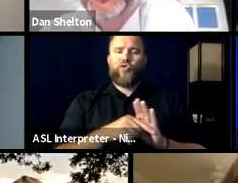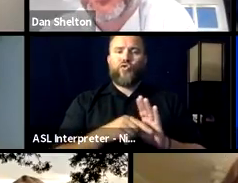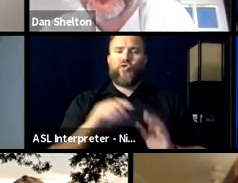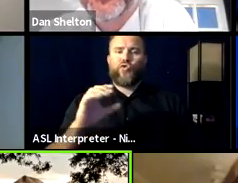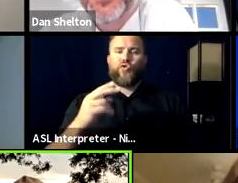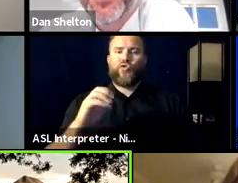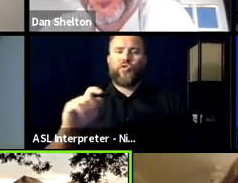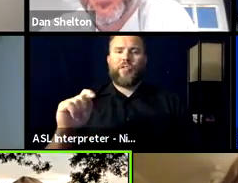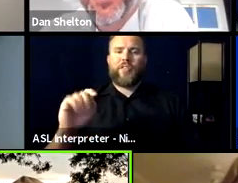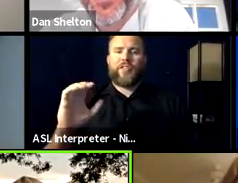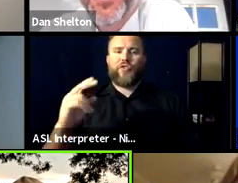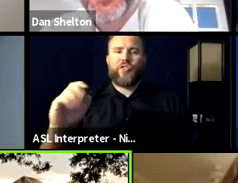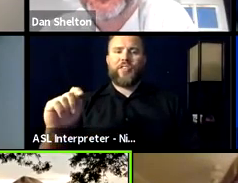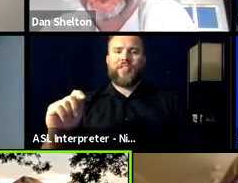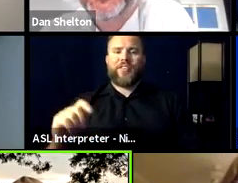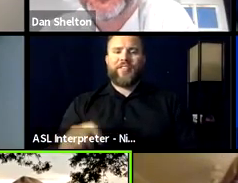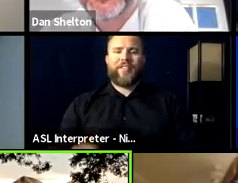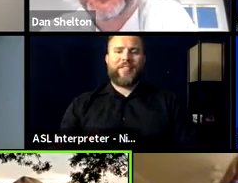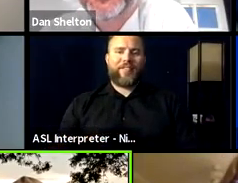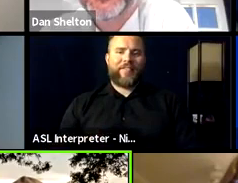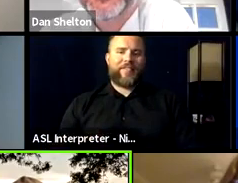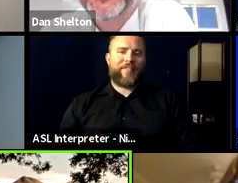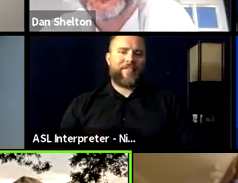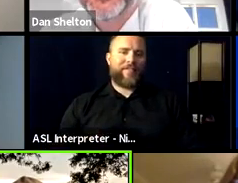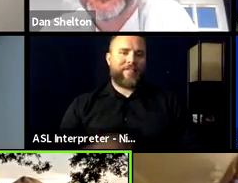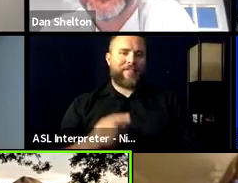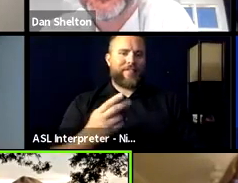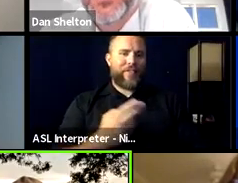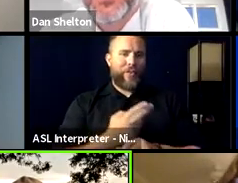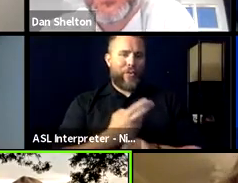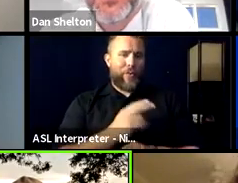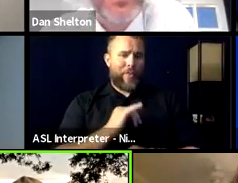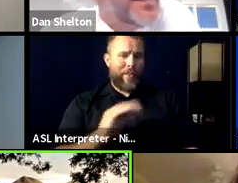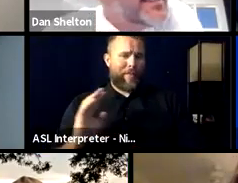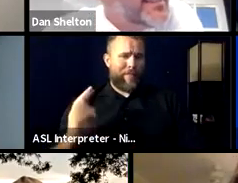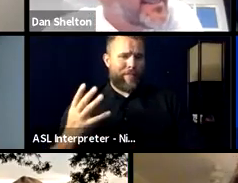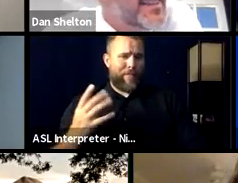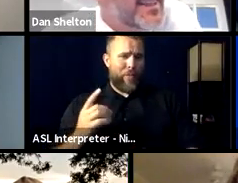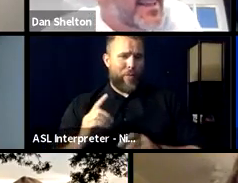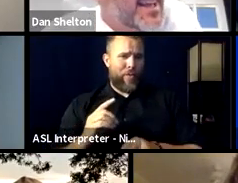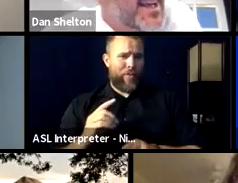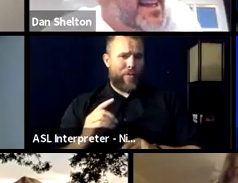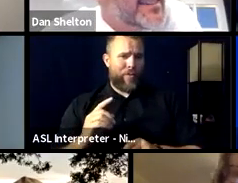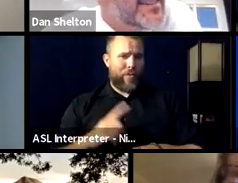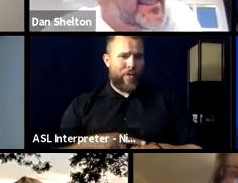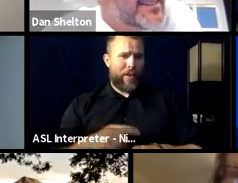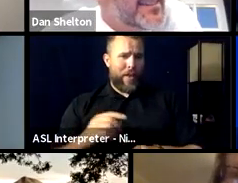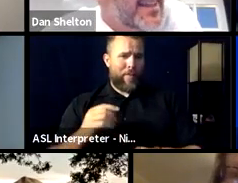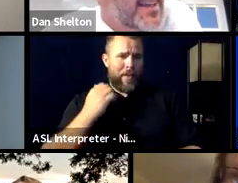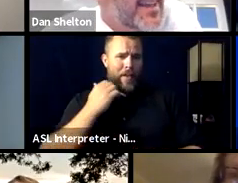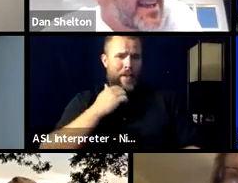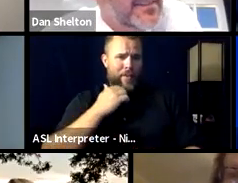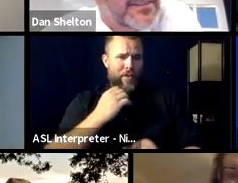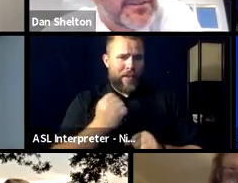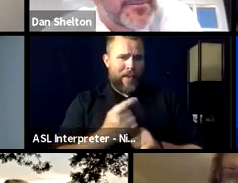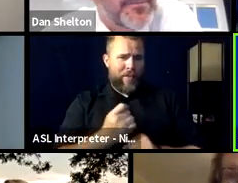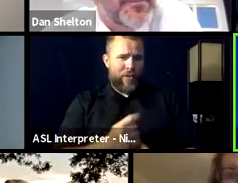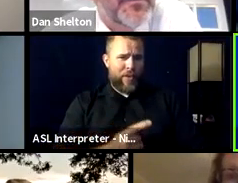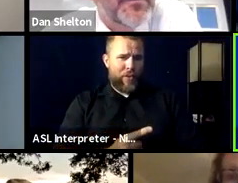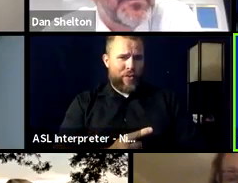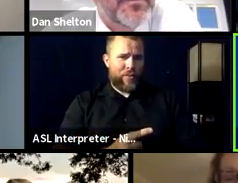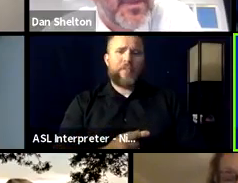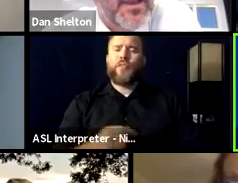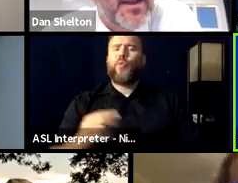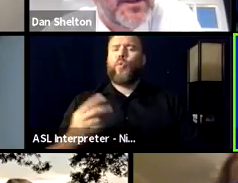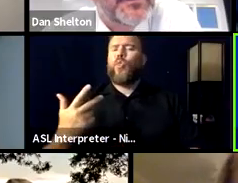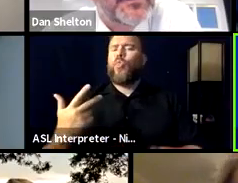Any This is something we get, what, 4 times a year? 3 times? 4? Three times per year. Okay. August,